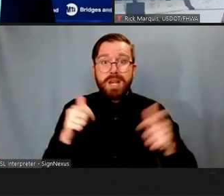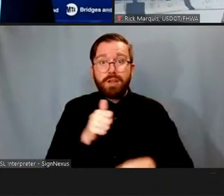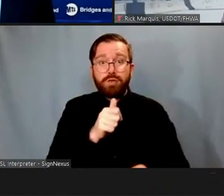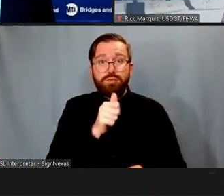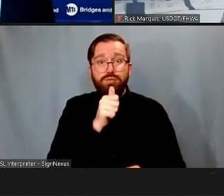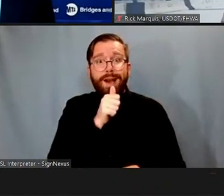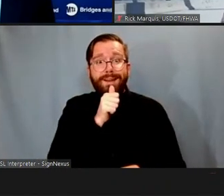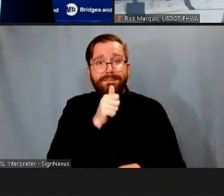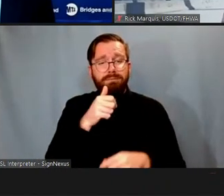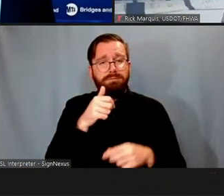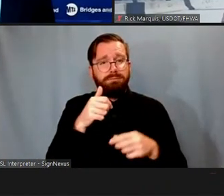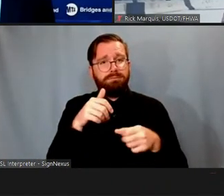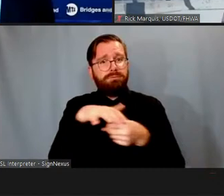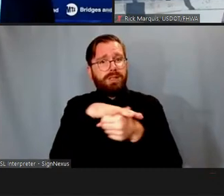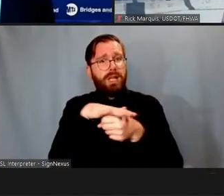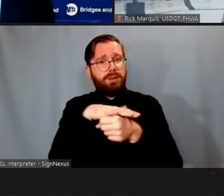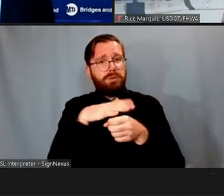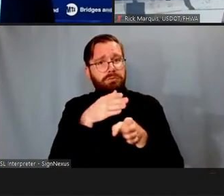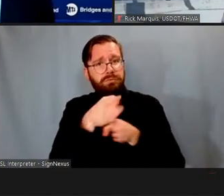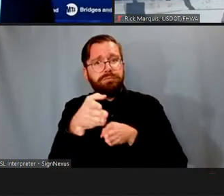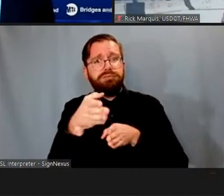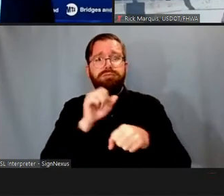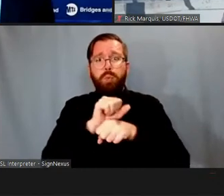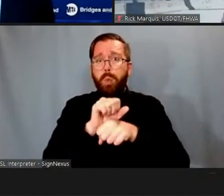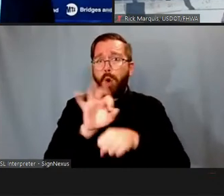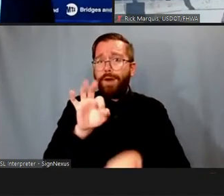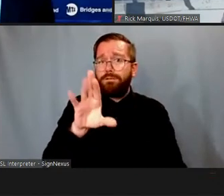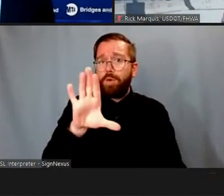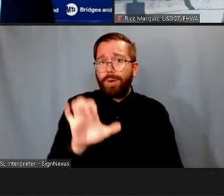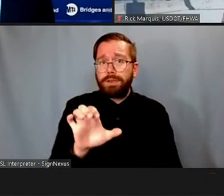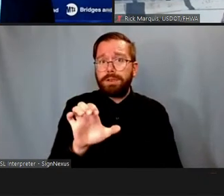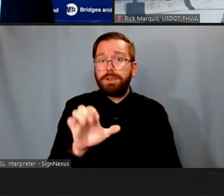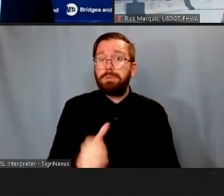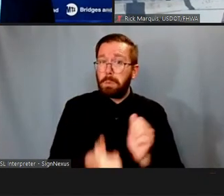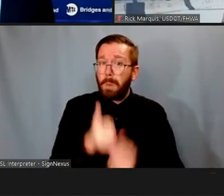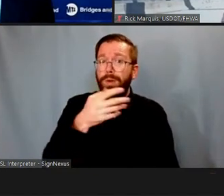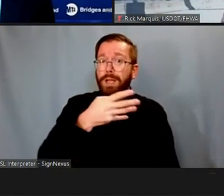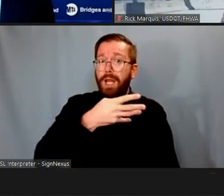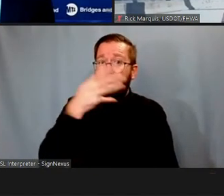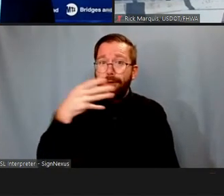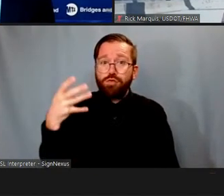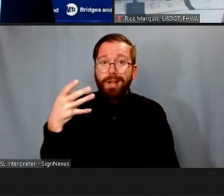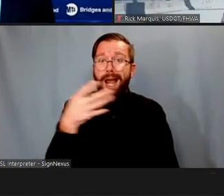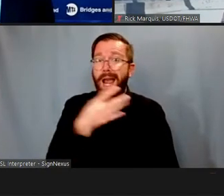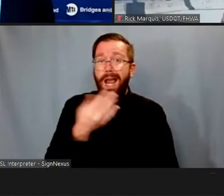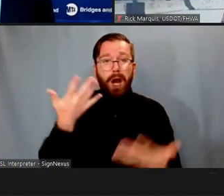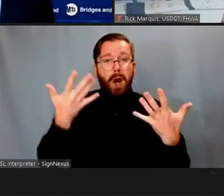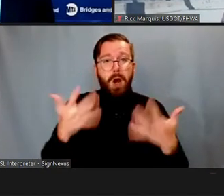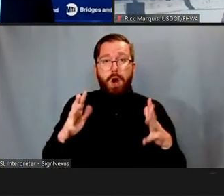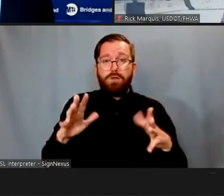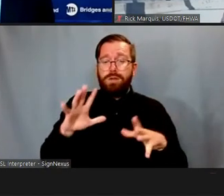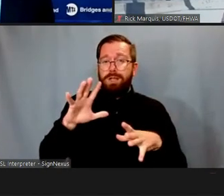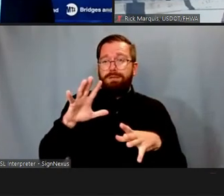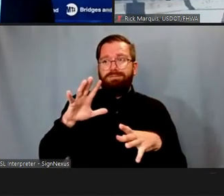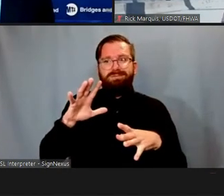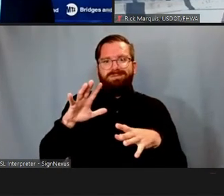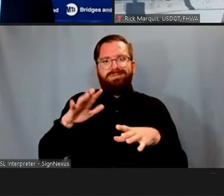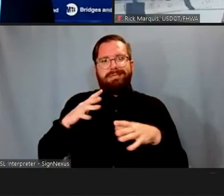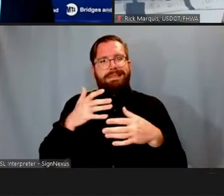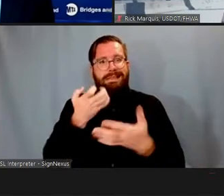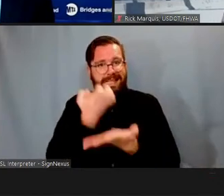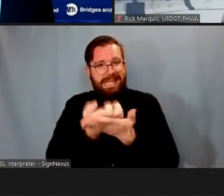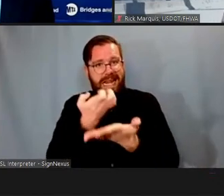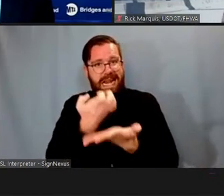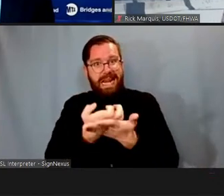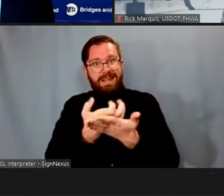new york a workforce that is predominantly immigrant and is already on the edges of the economy and